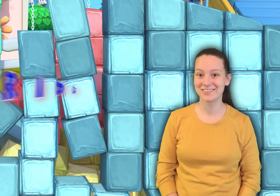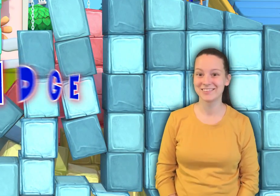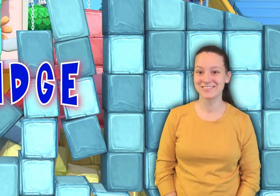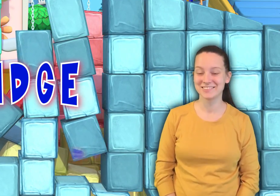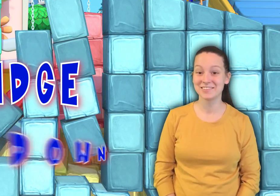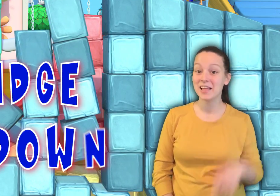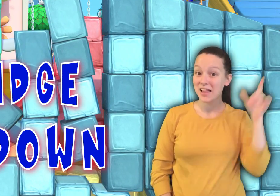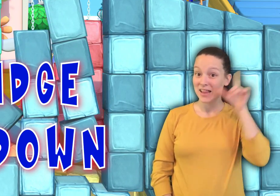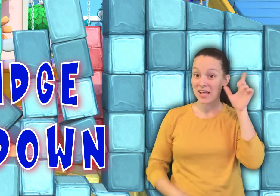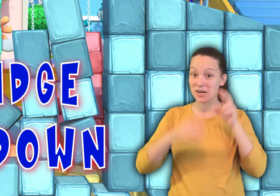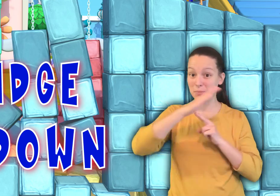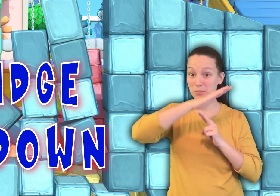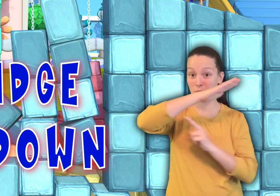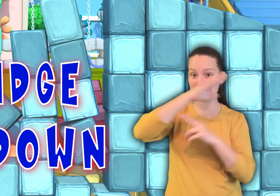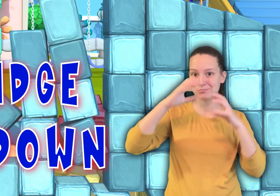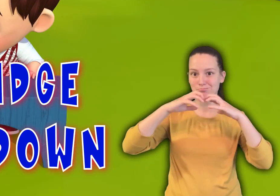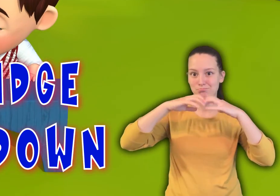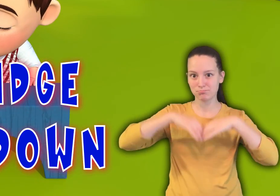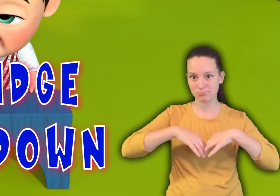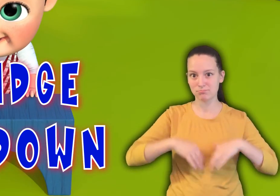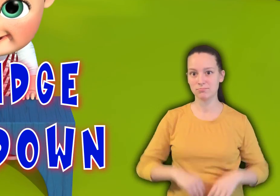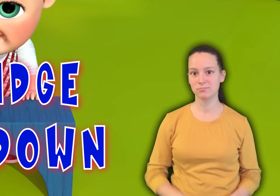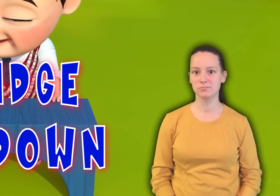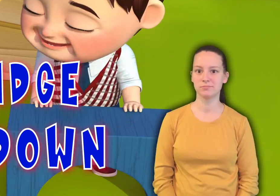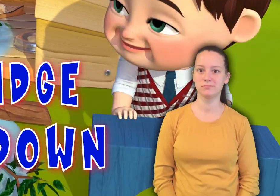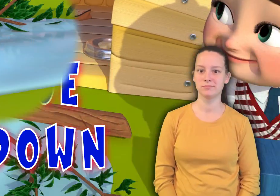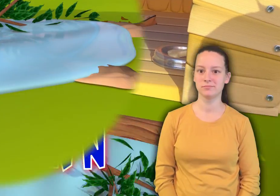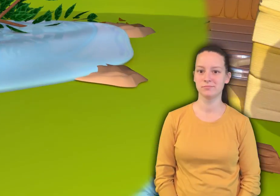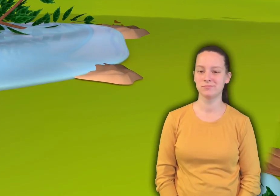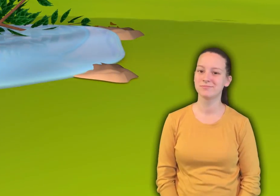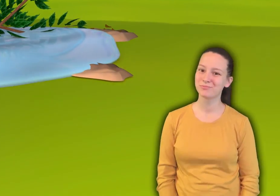end London bridg is falling